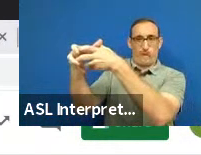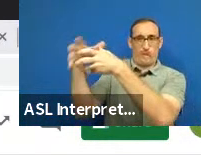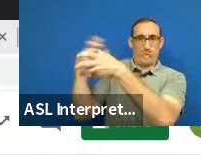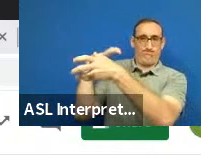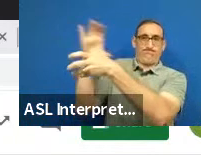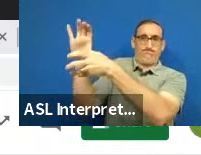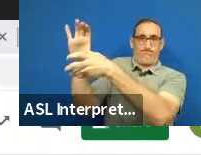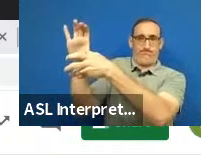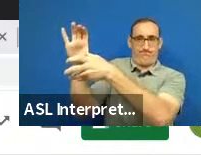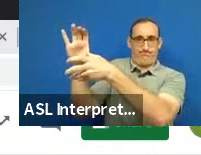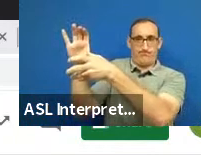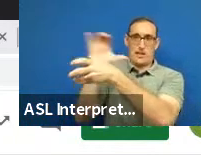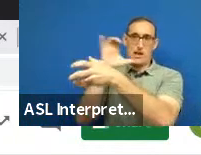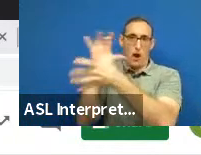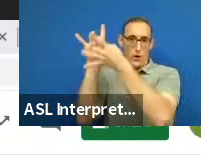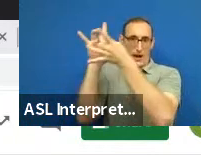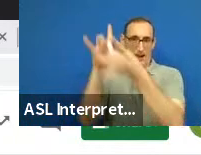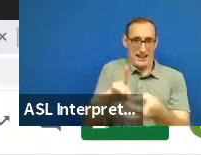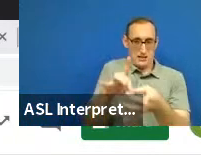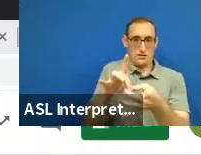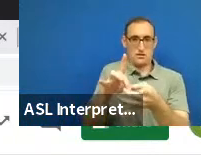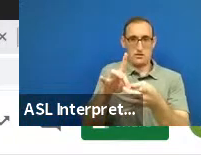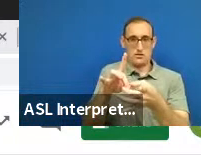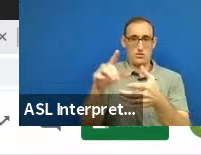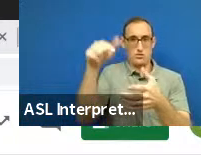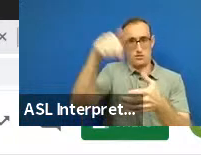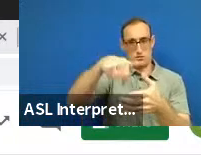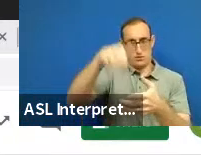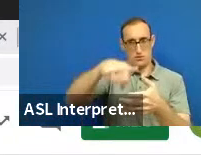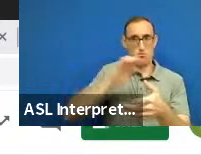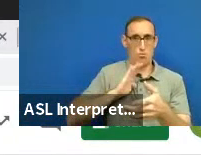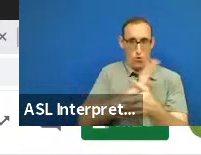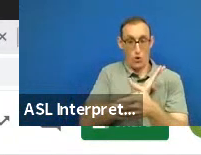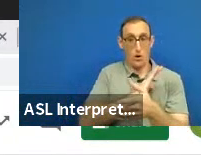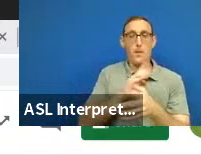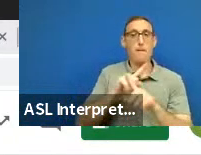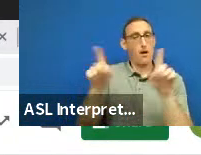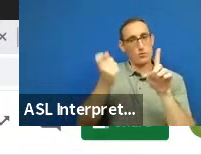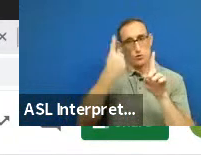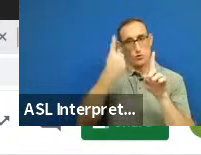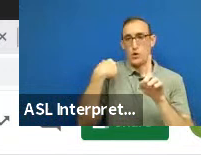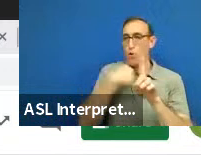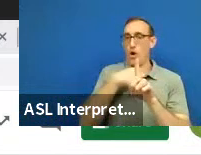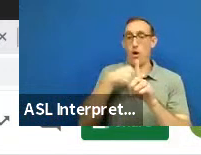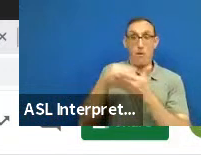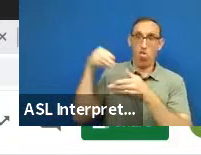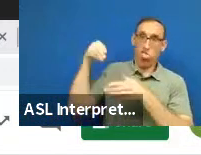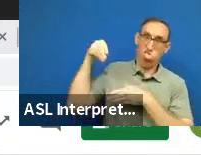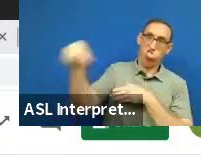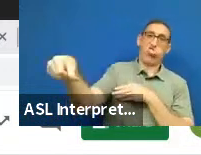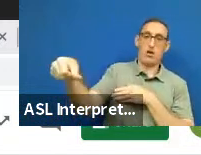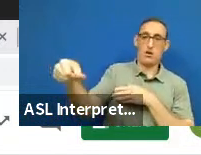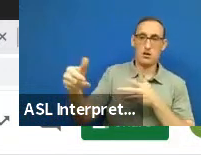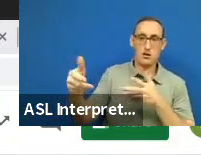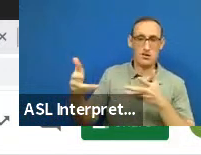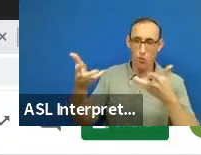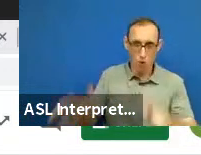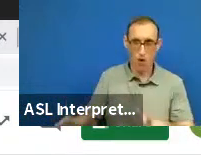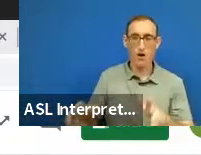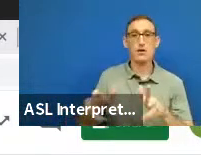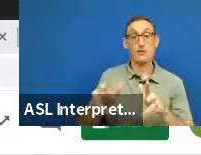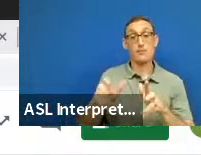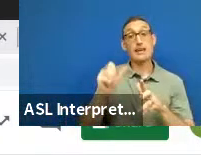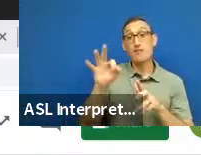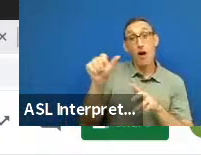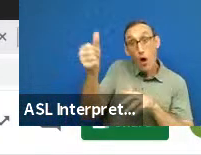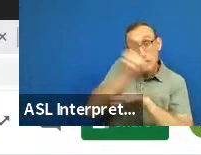same time, I agree that we don't want to spend a ton of money on it. So if there are other districts already doing this sort of thing and we can get